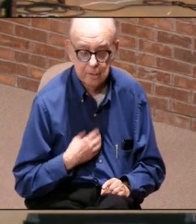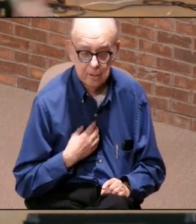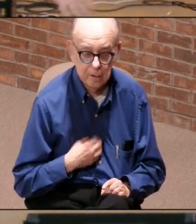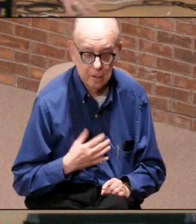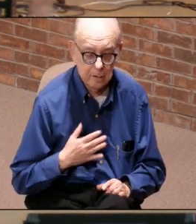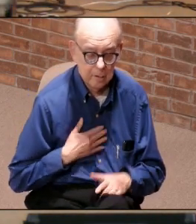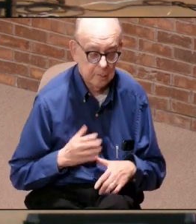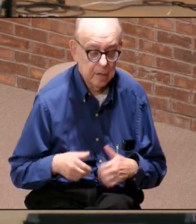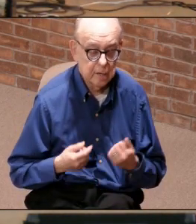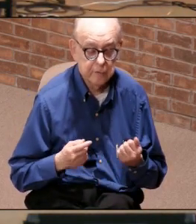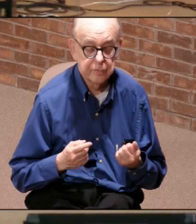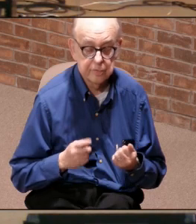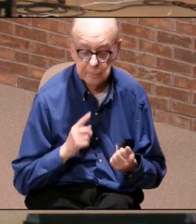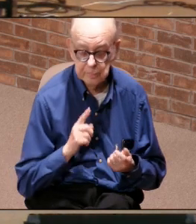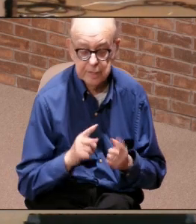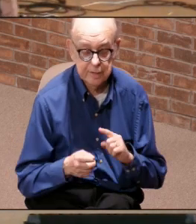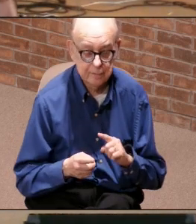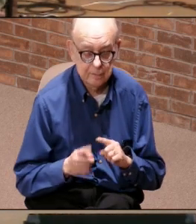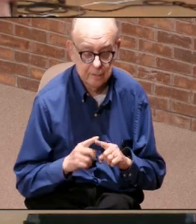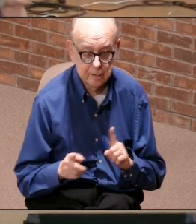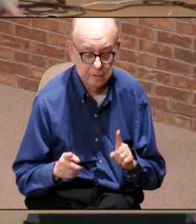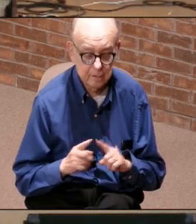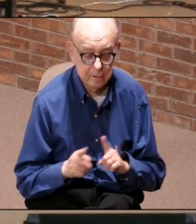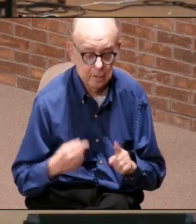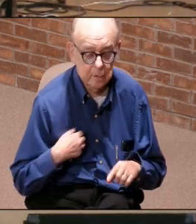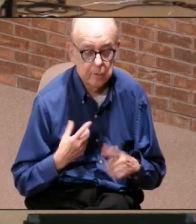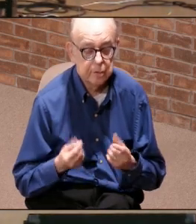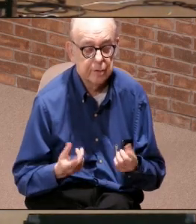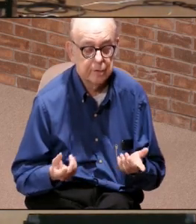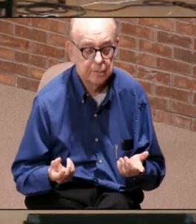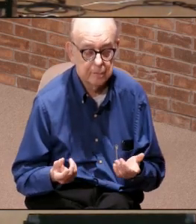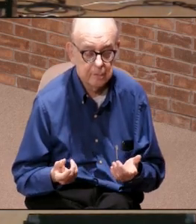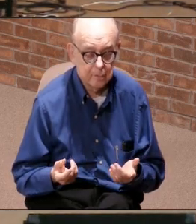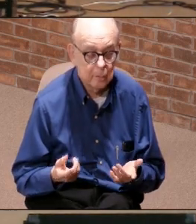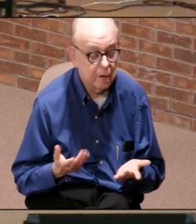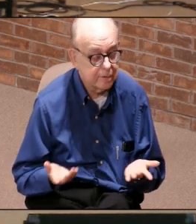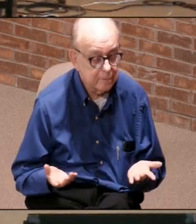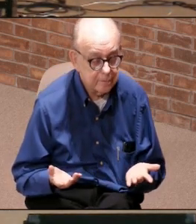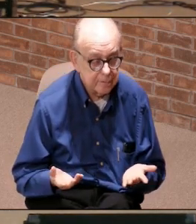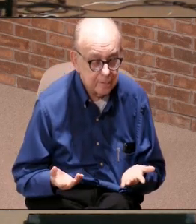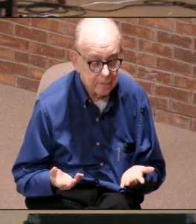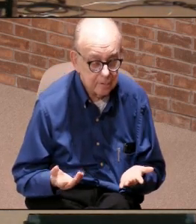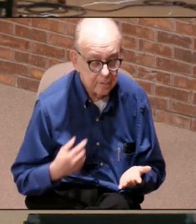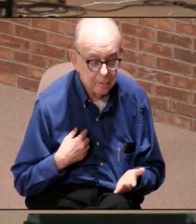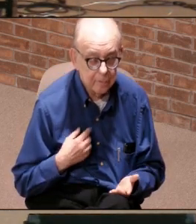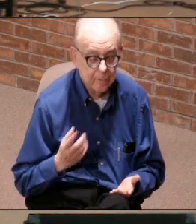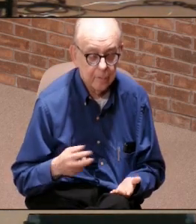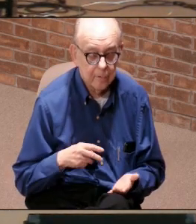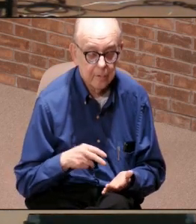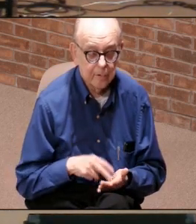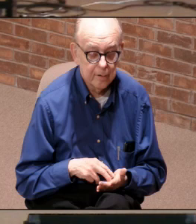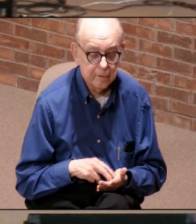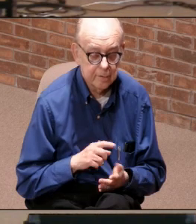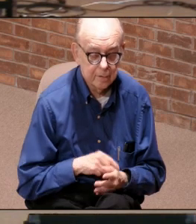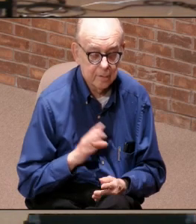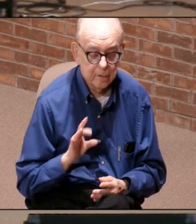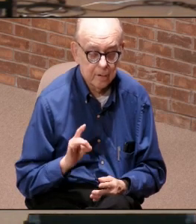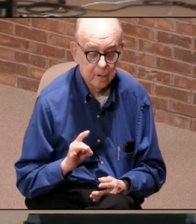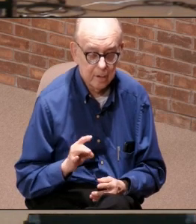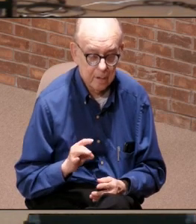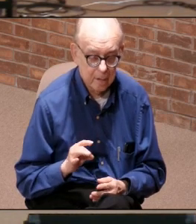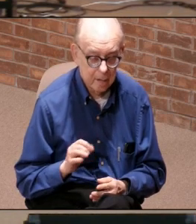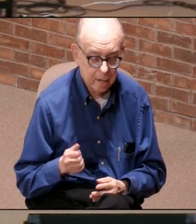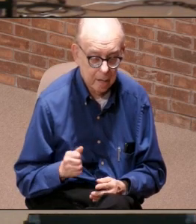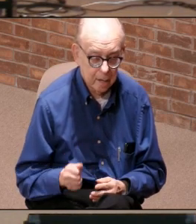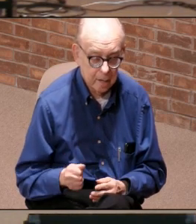my life was different. Okay, so what are you going to do? I'm going to get up at 8. At 8:10,